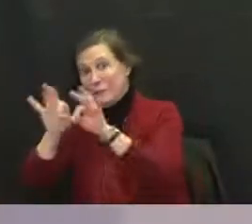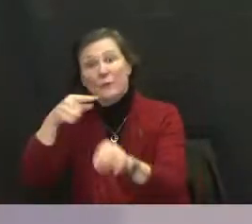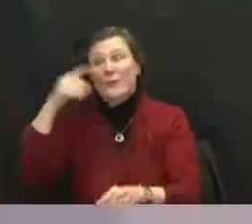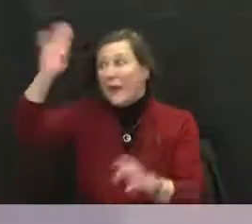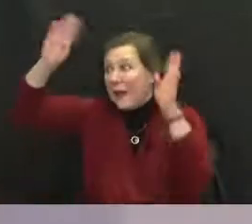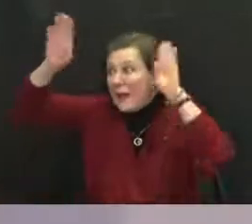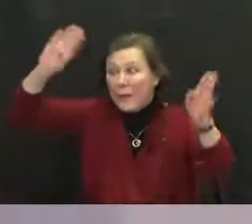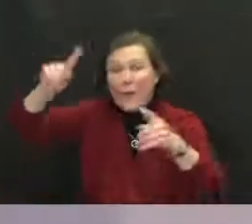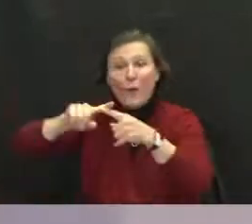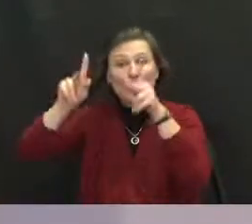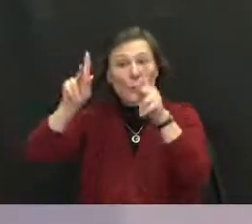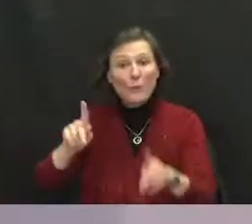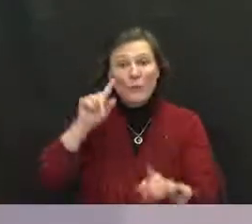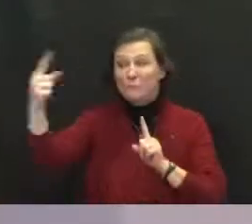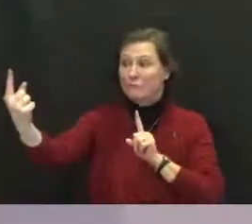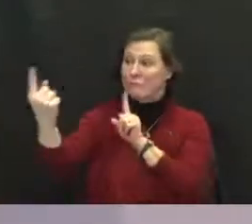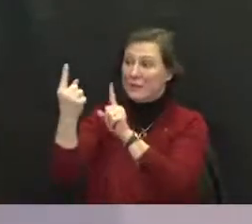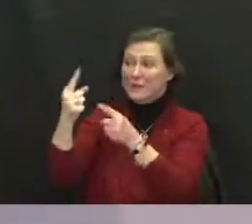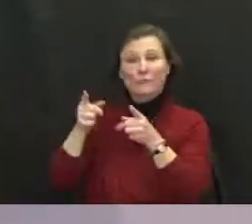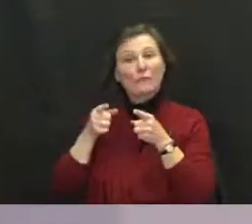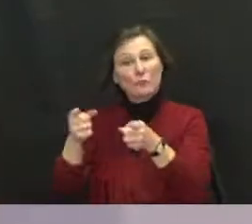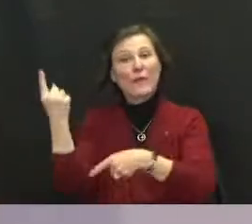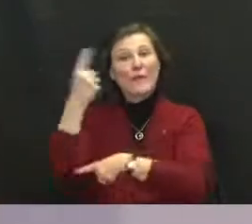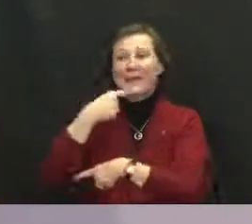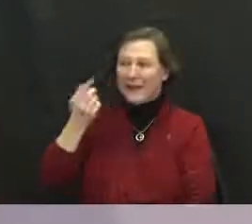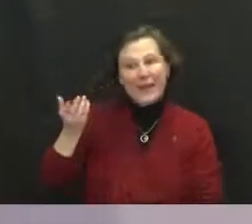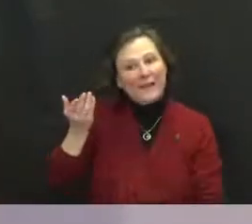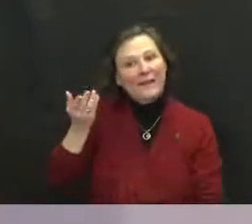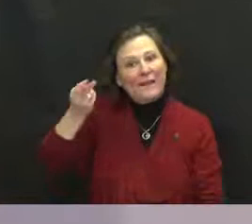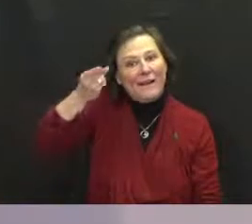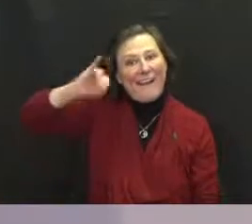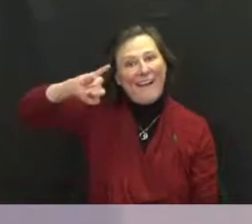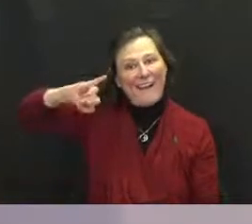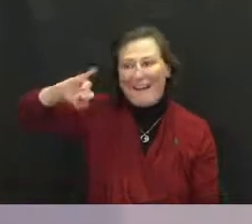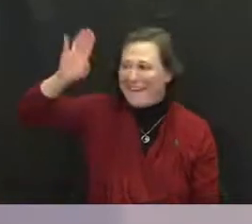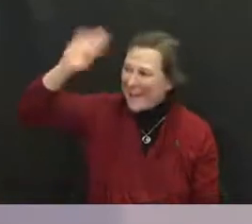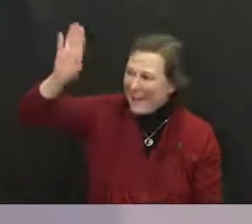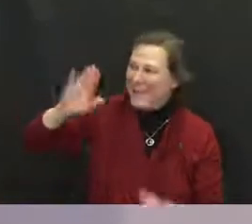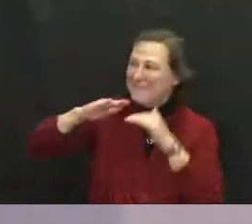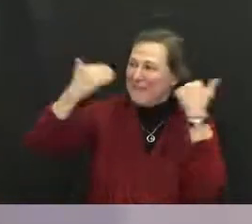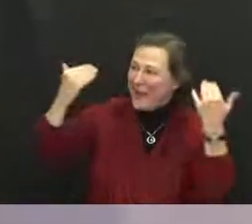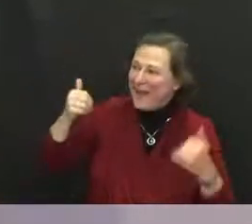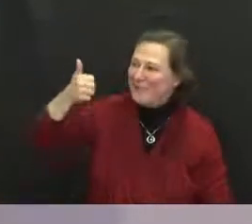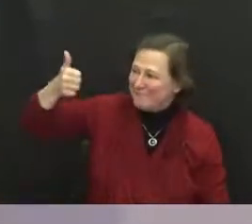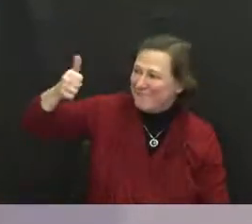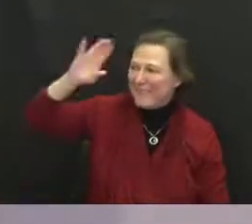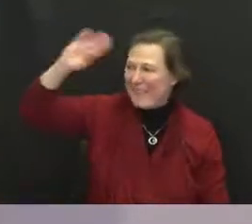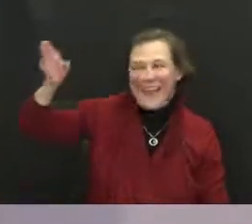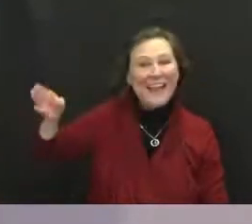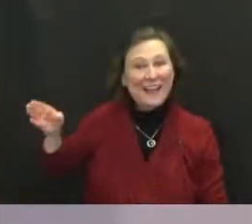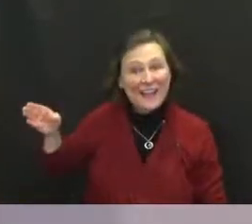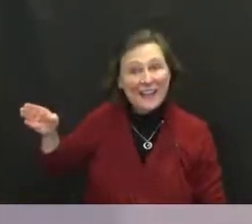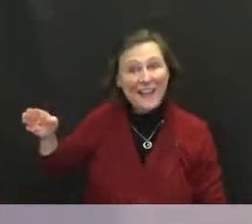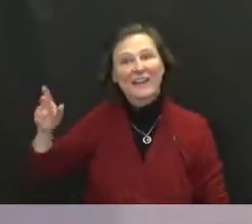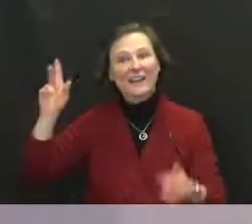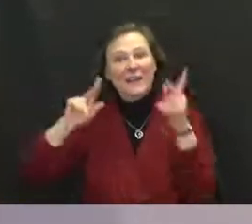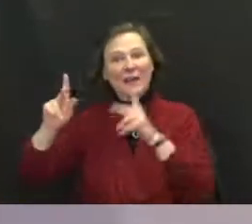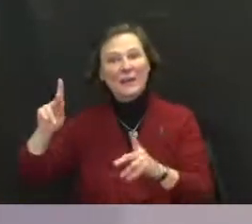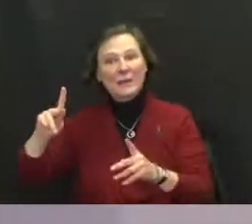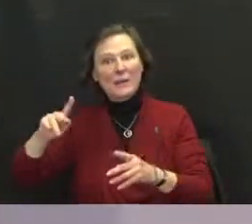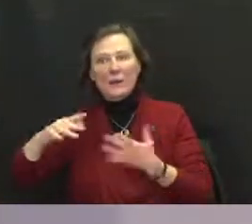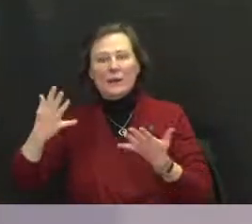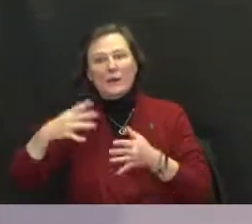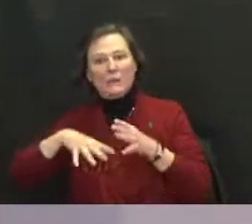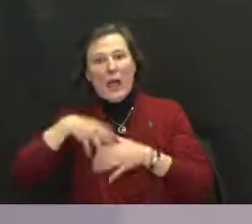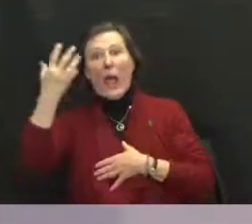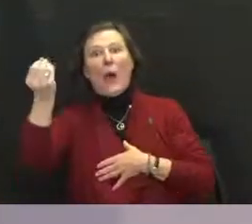that you encounter during the day, if you just simply say hi, you smile and say hi, it brings people out of